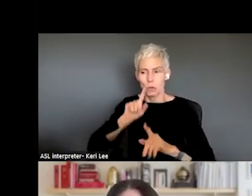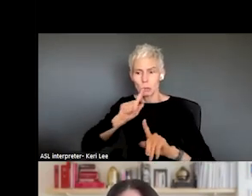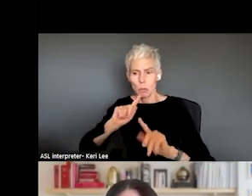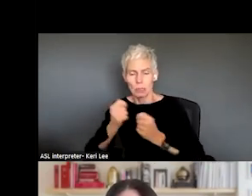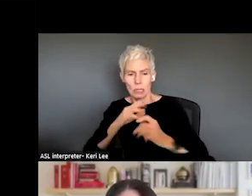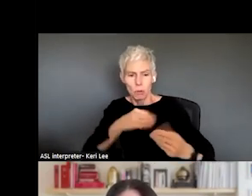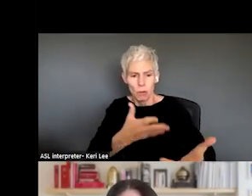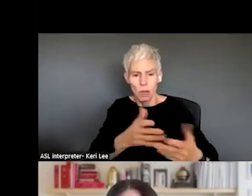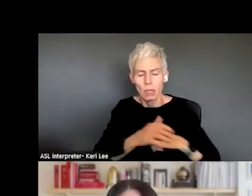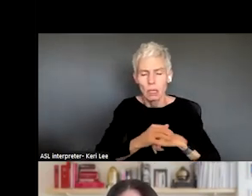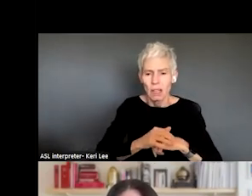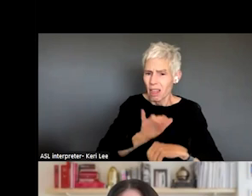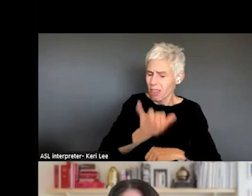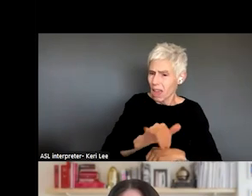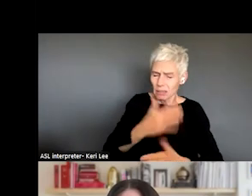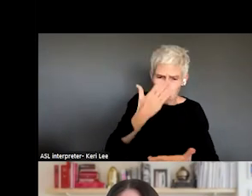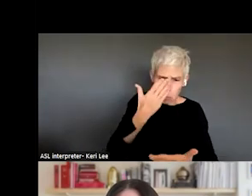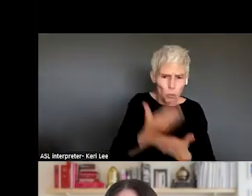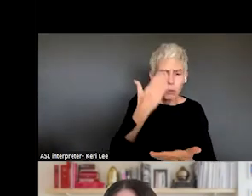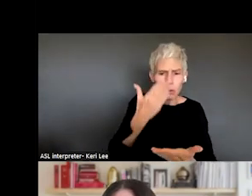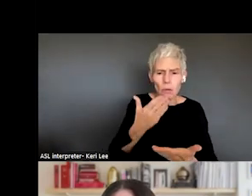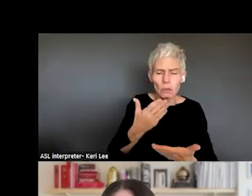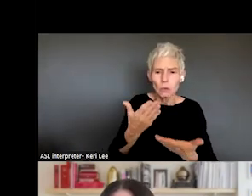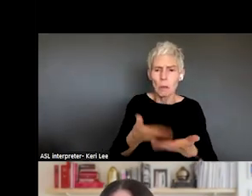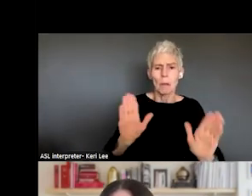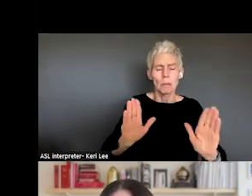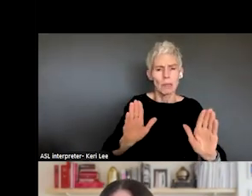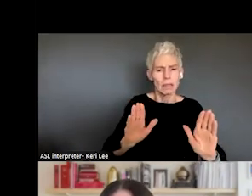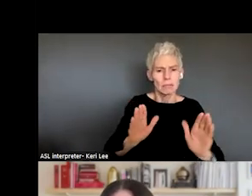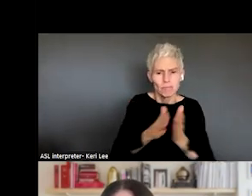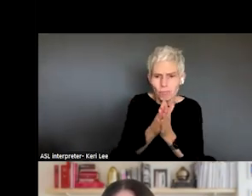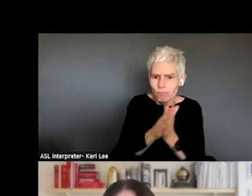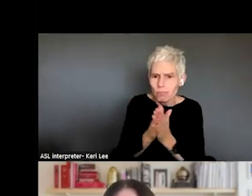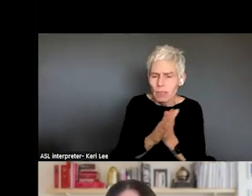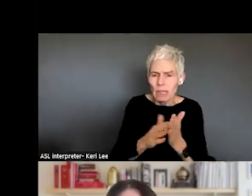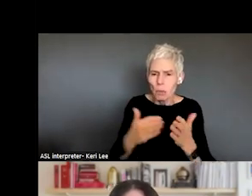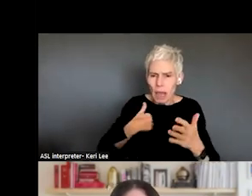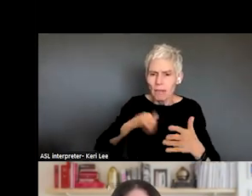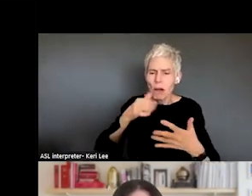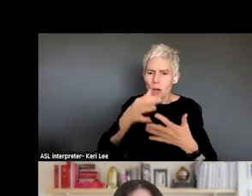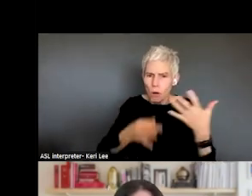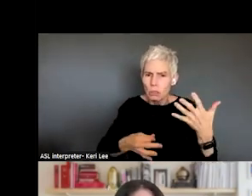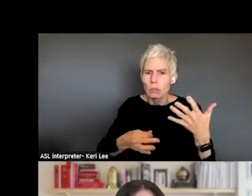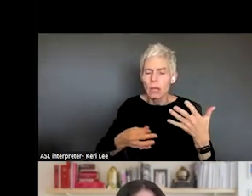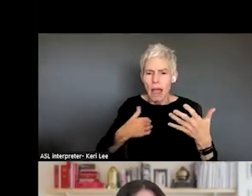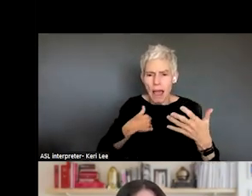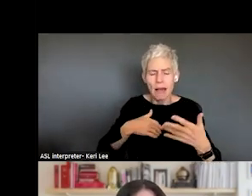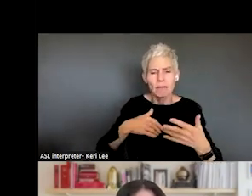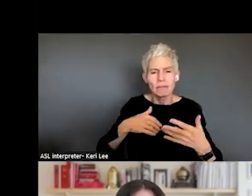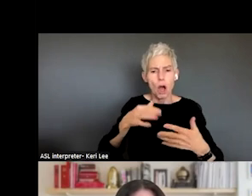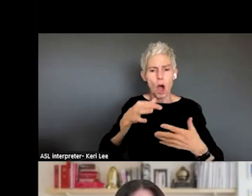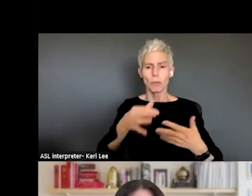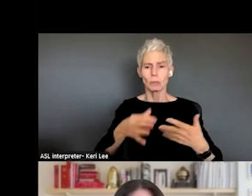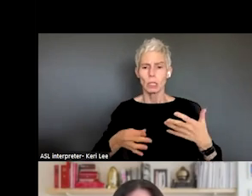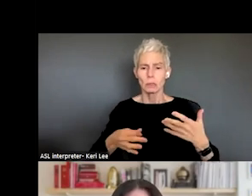real testament to the public will that we have alternatives and we have those options, that we